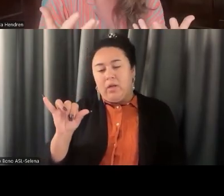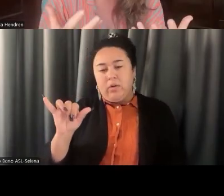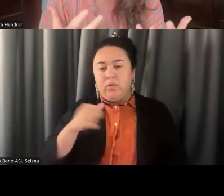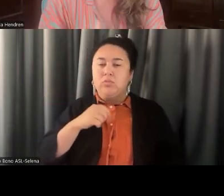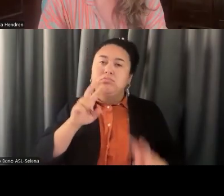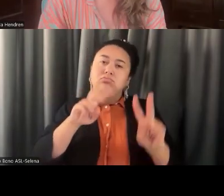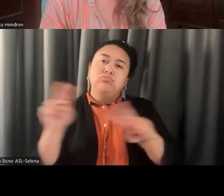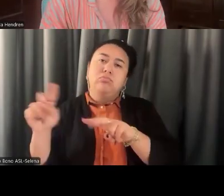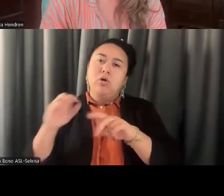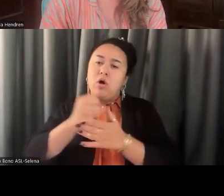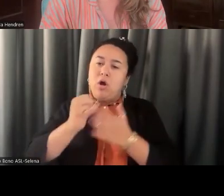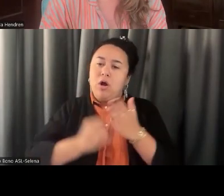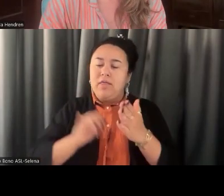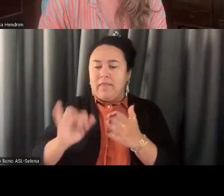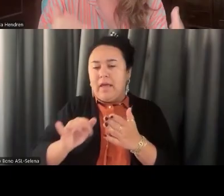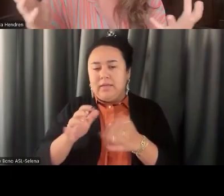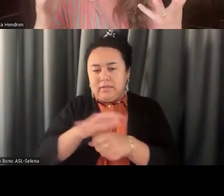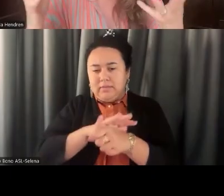hold open